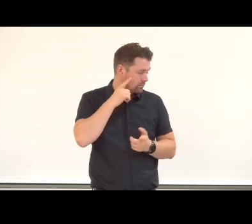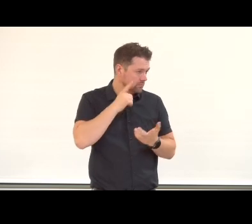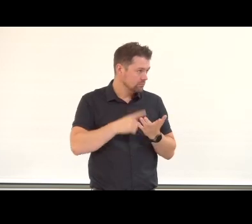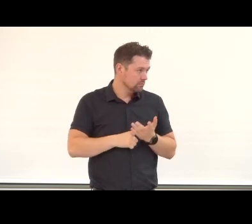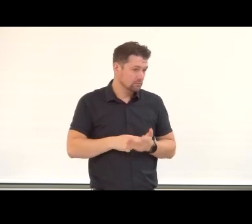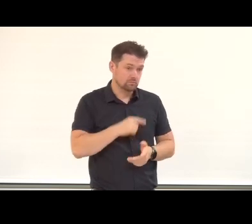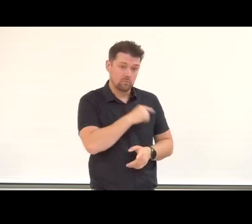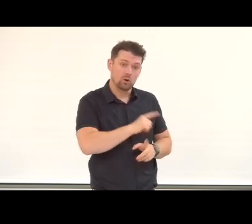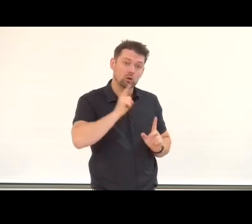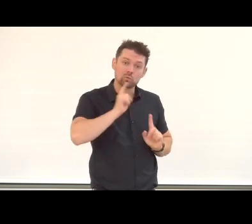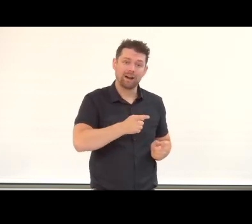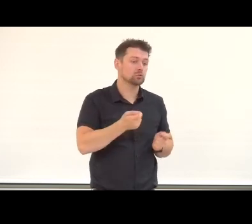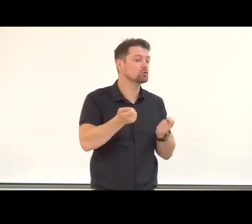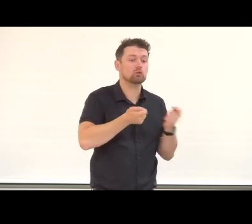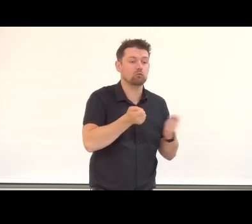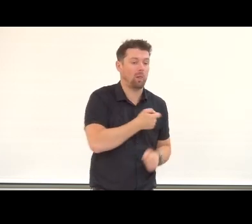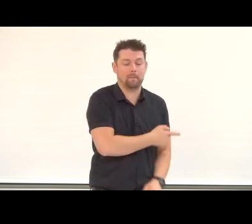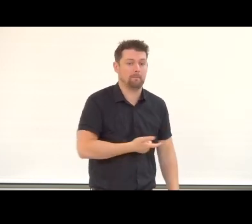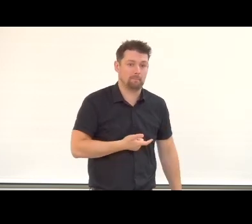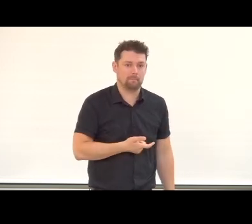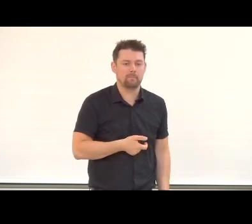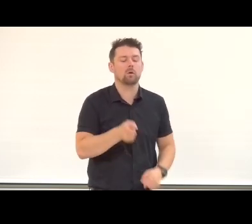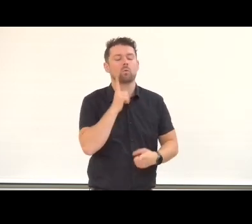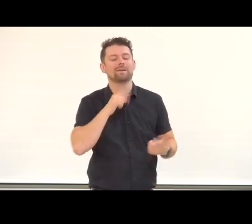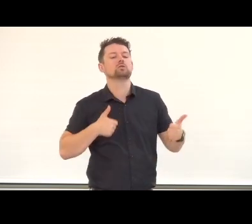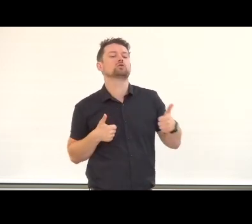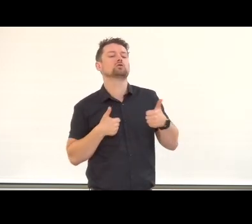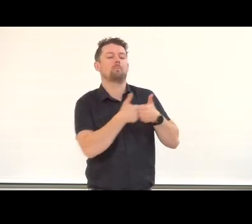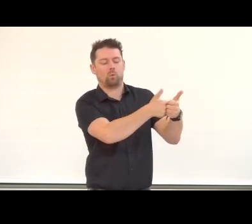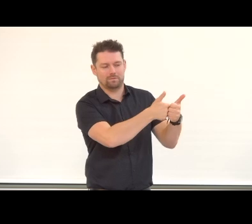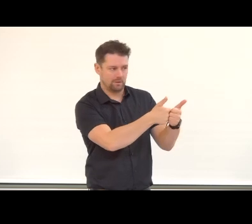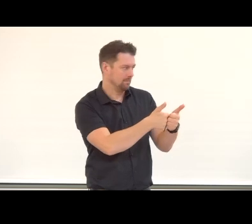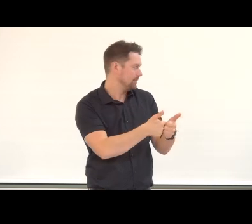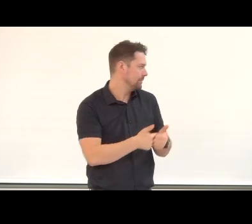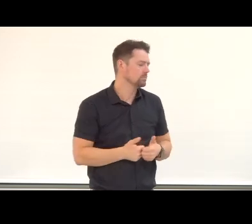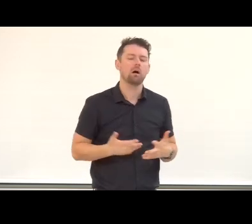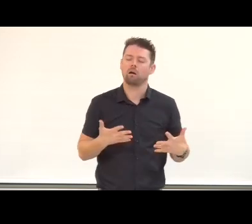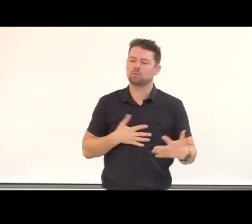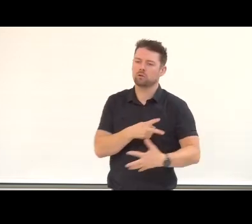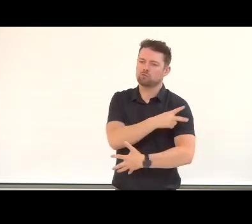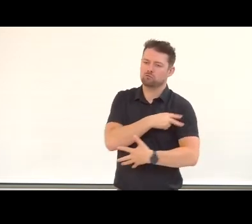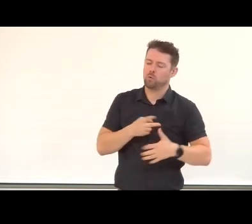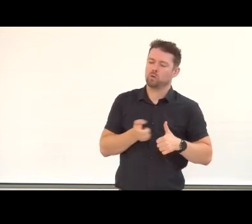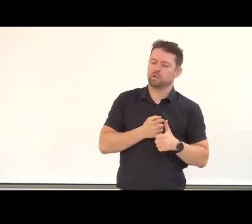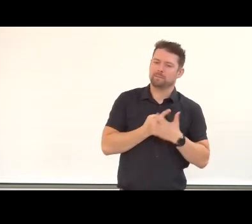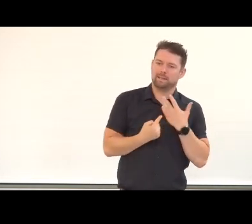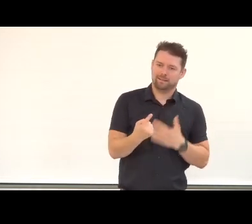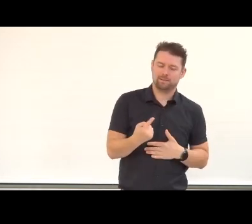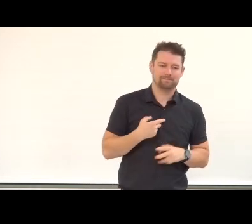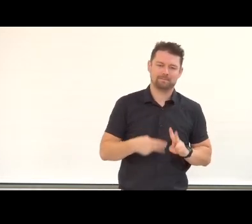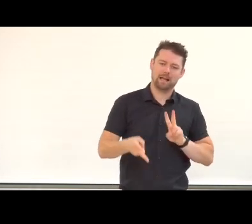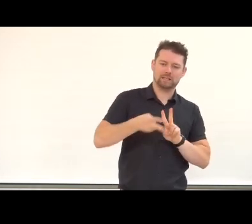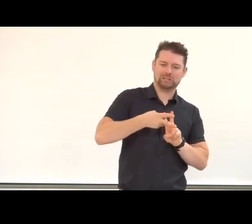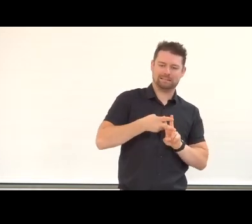are impossible to control. We can only support them. Crew autonomy. Yeah, crew autonomy. It's like hashtag crew